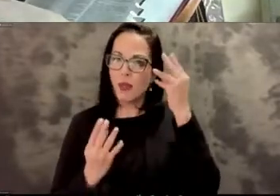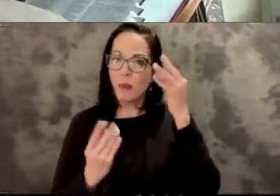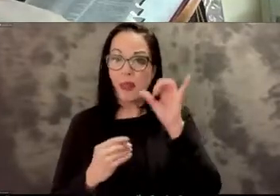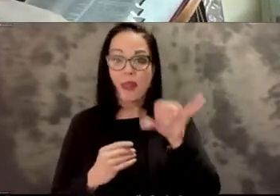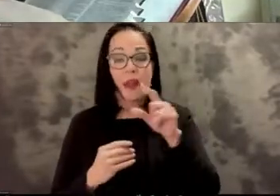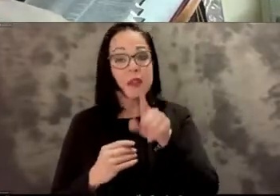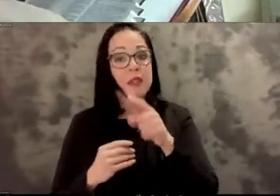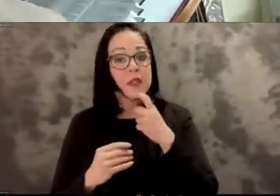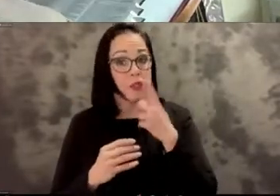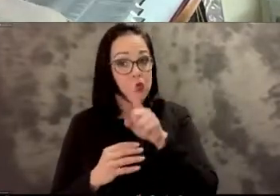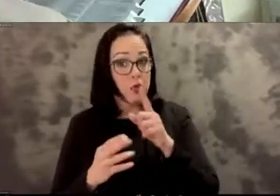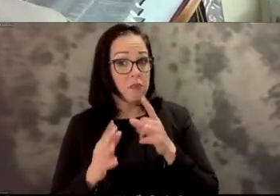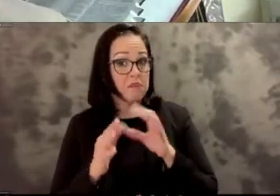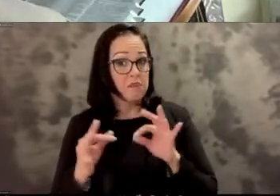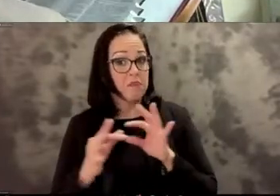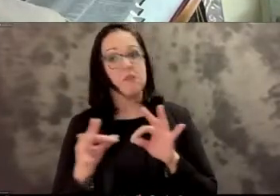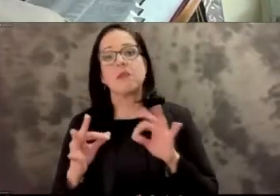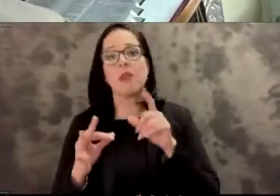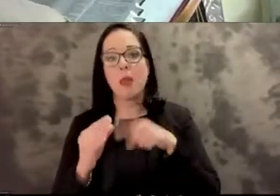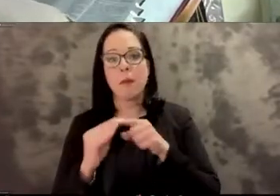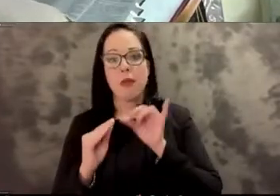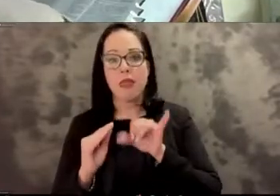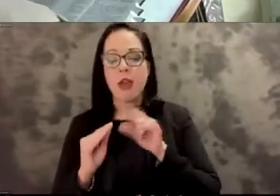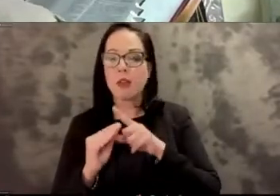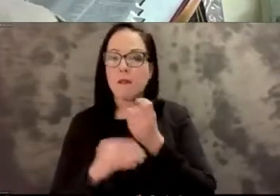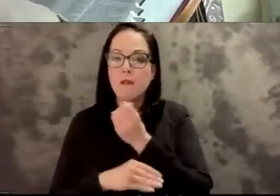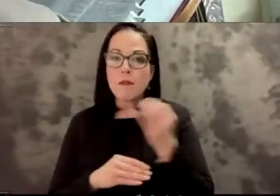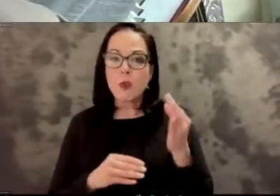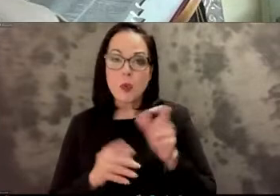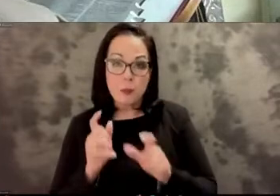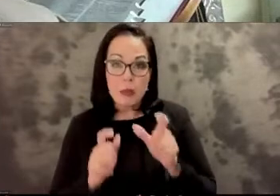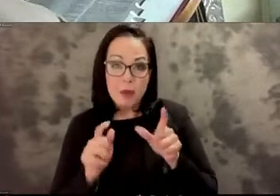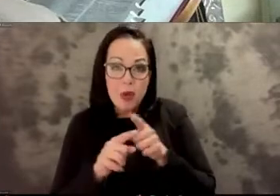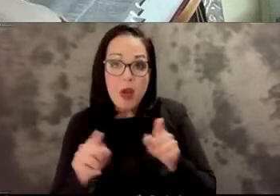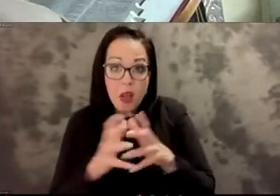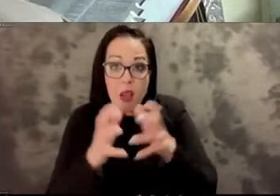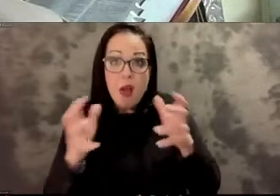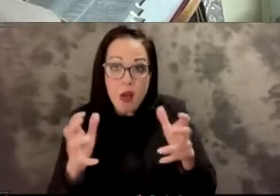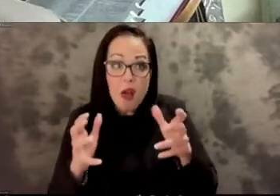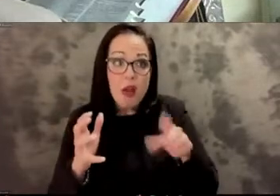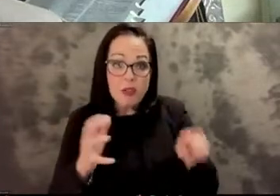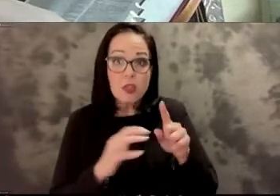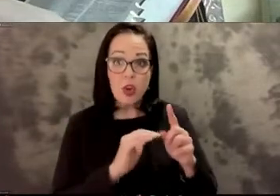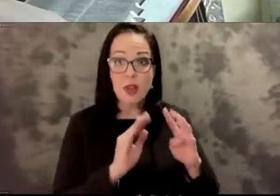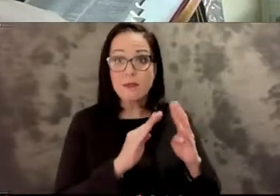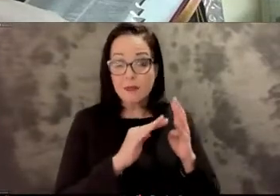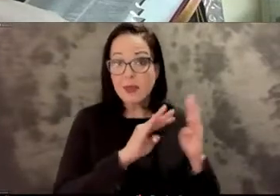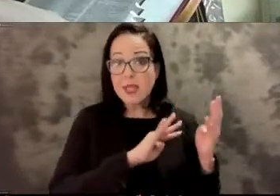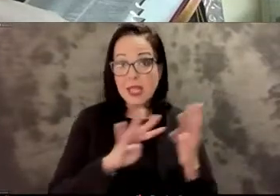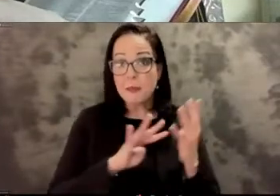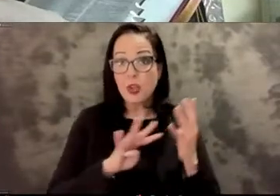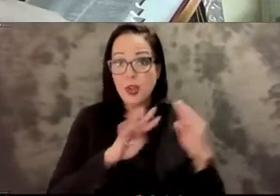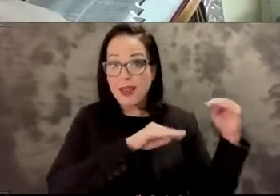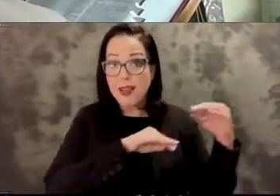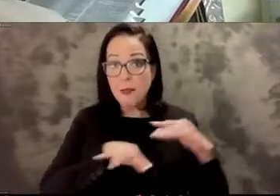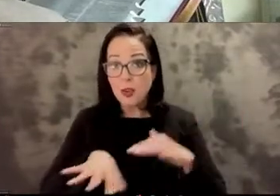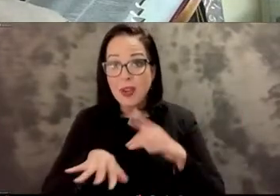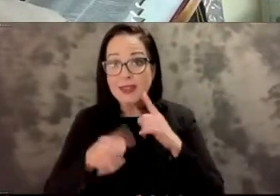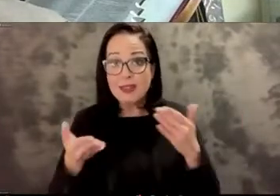out, because of quite a few folks are immigrants. A large percentage of the